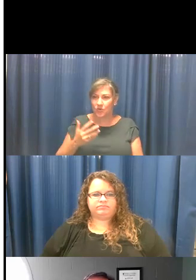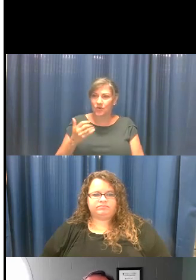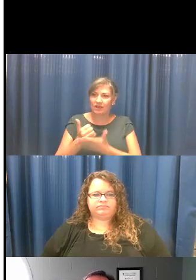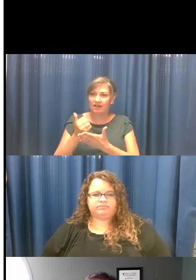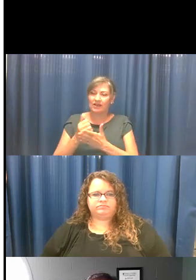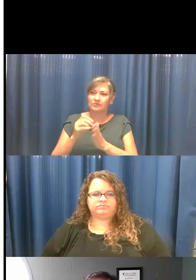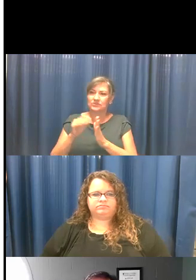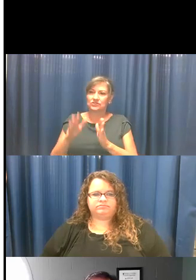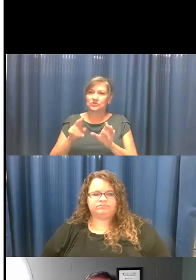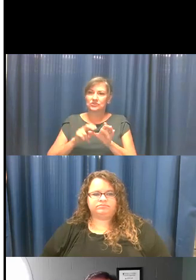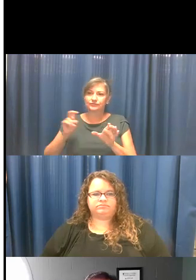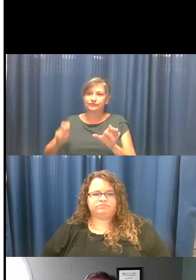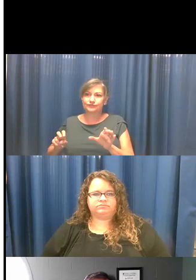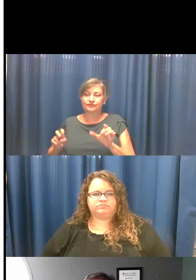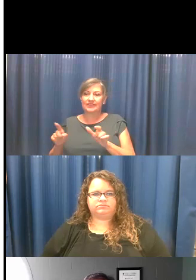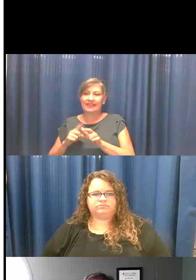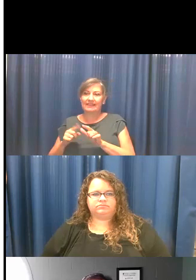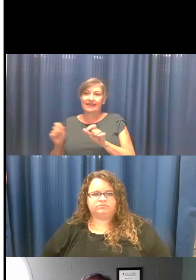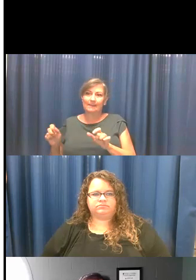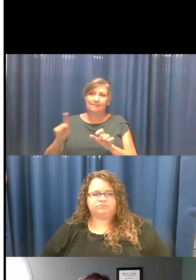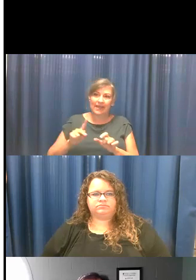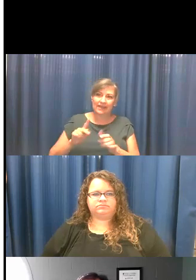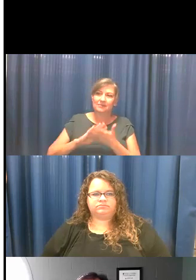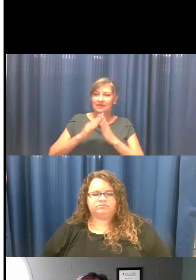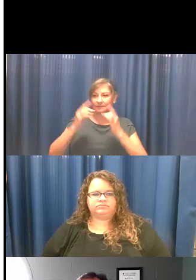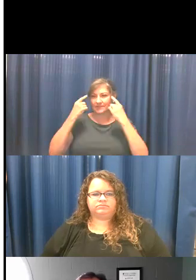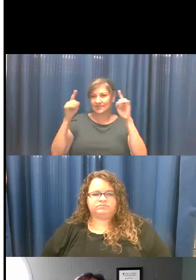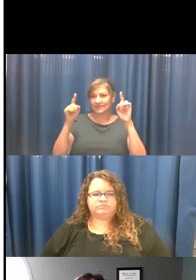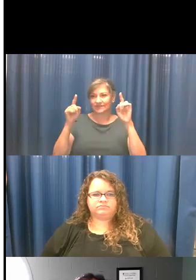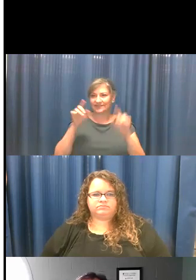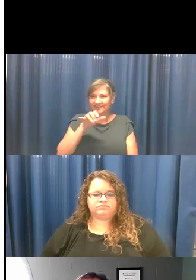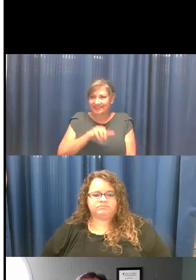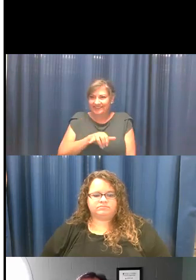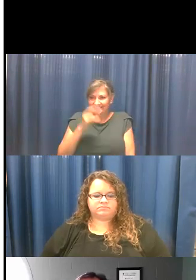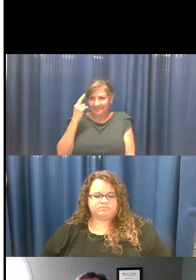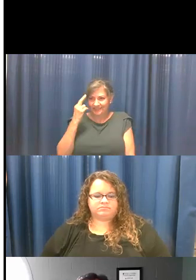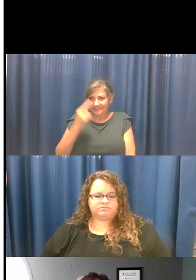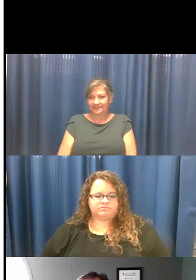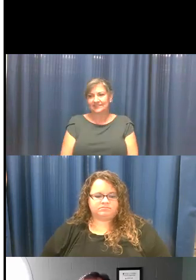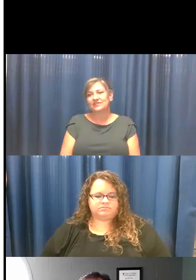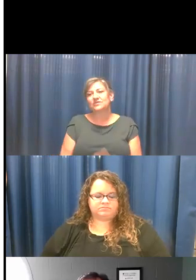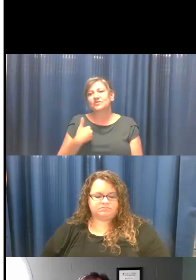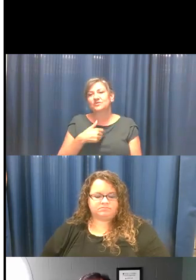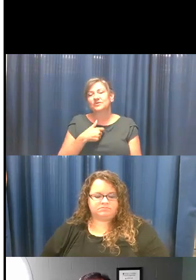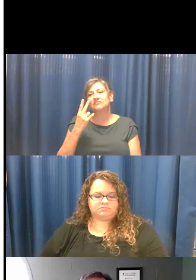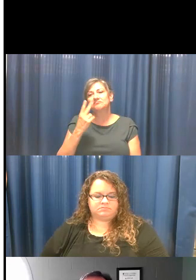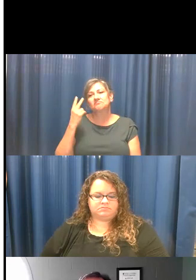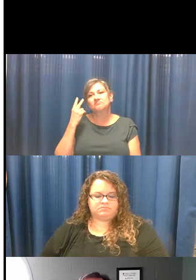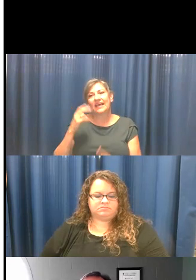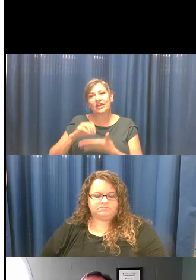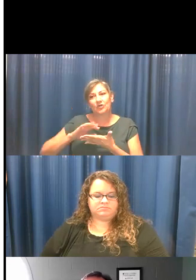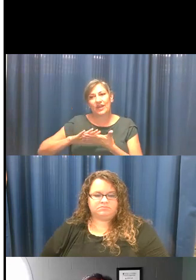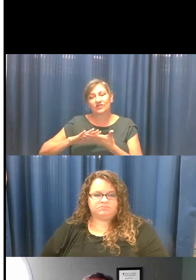out return to college and be successful. And so we can look back at our records, and we